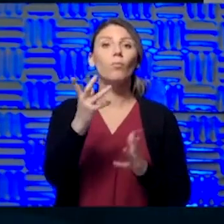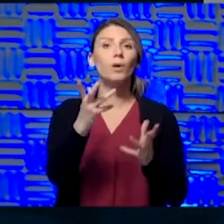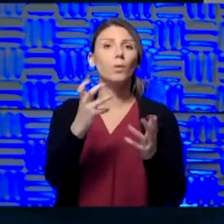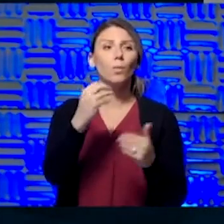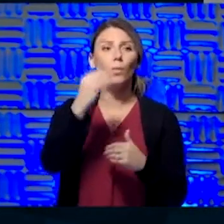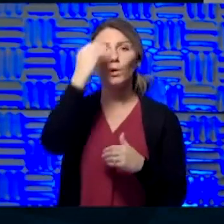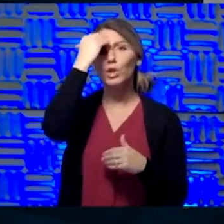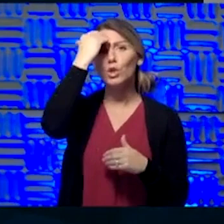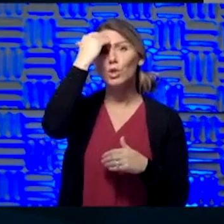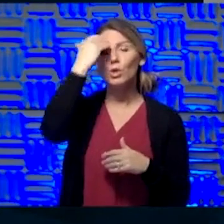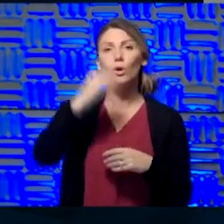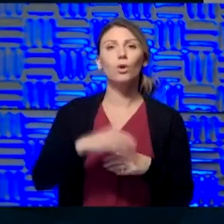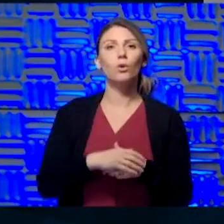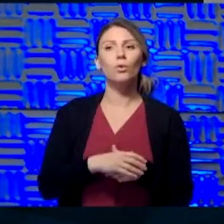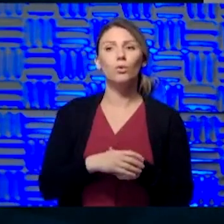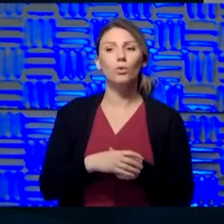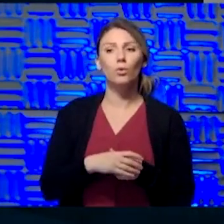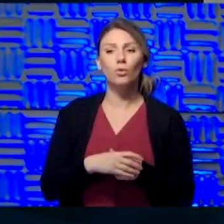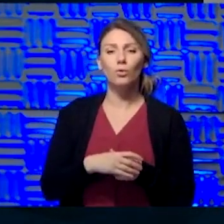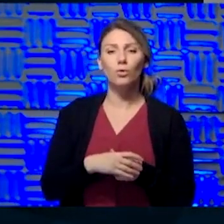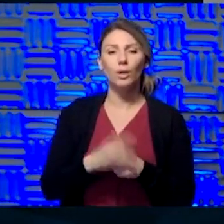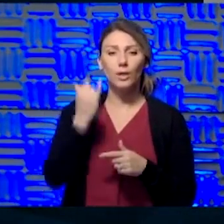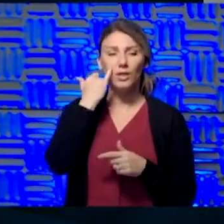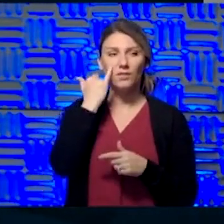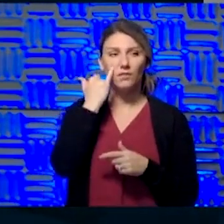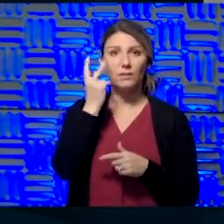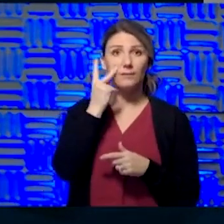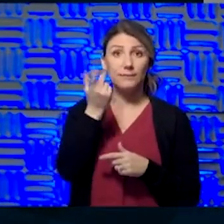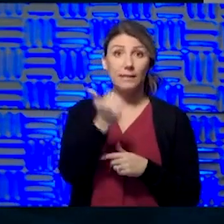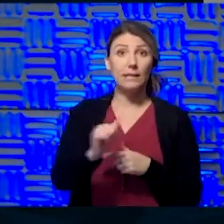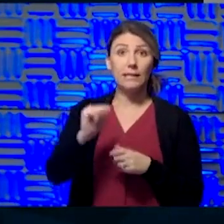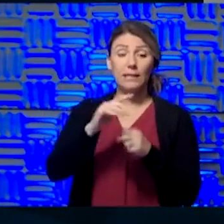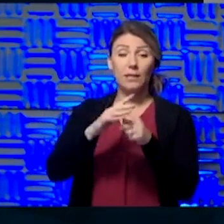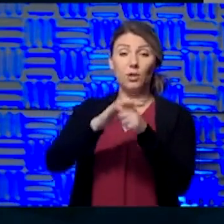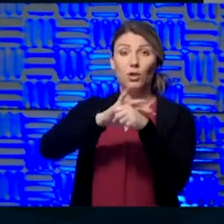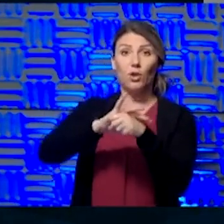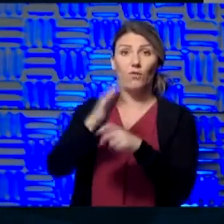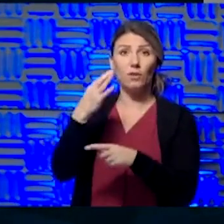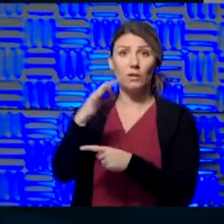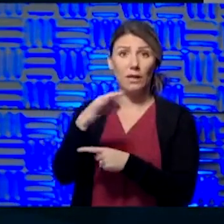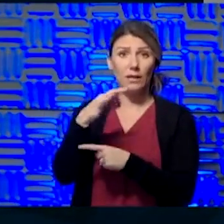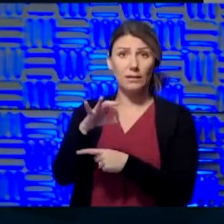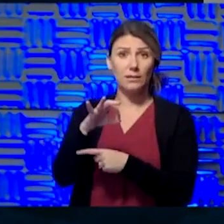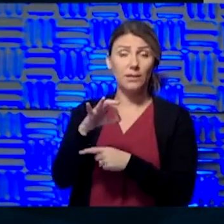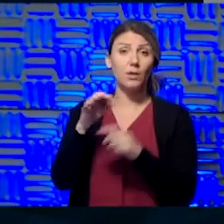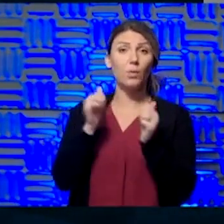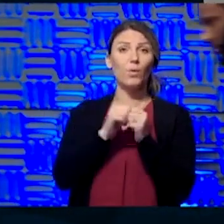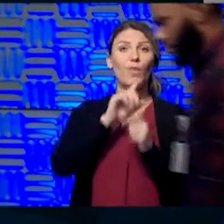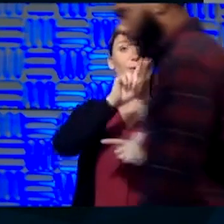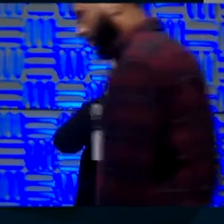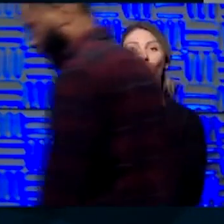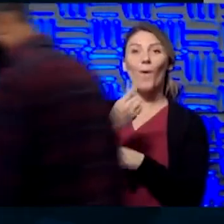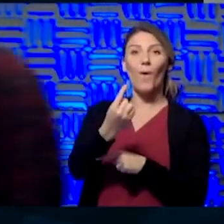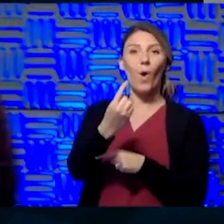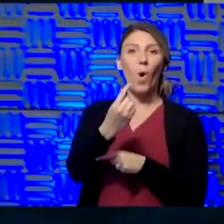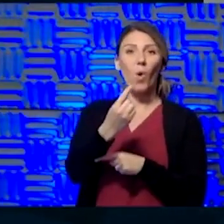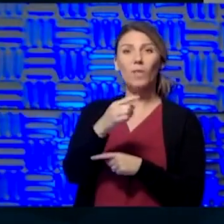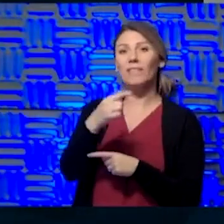know if we've seen any COVID-19 cases present with only gastrointestinal symptoms.